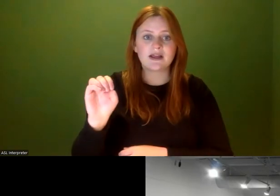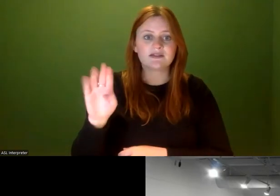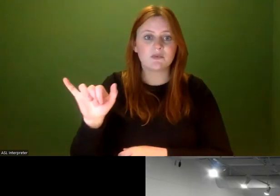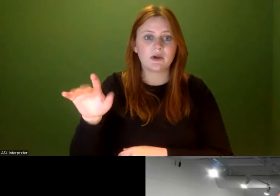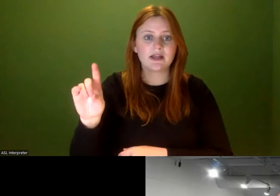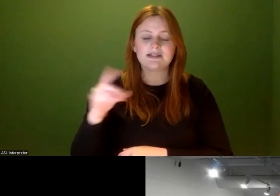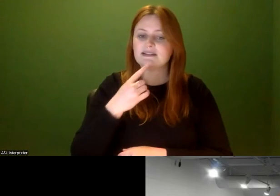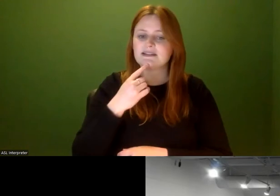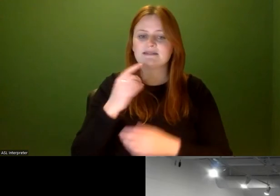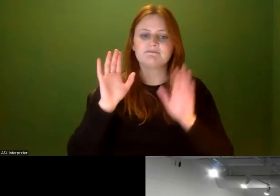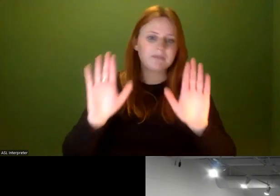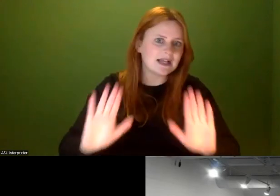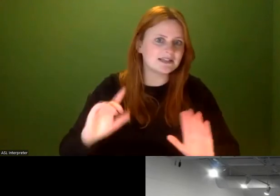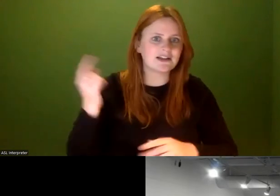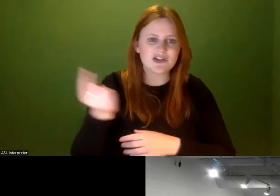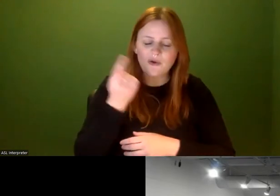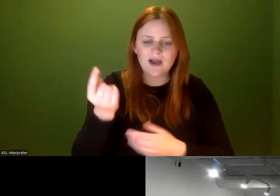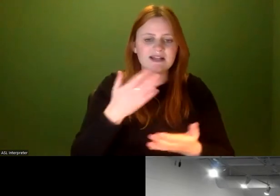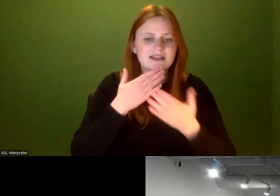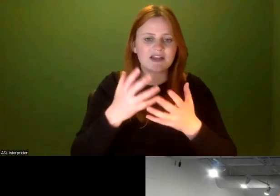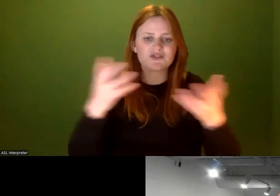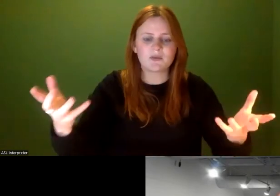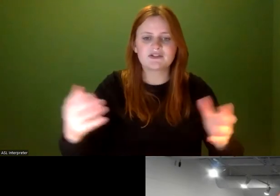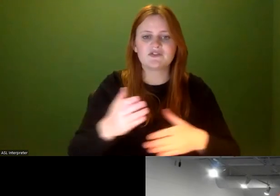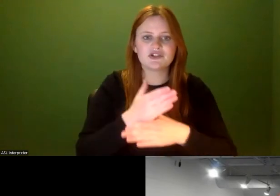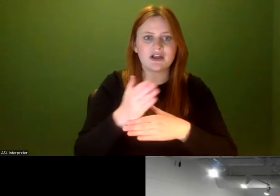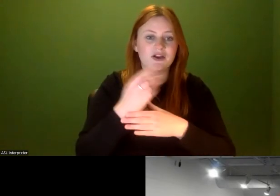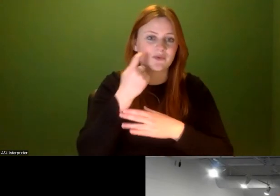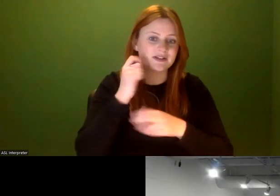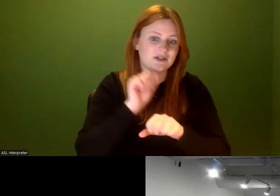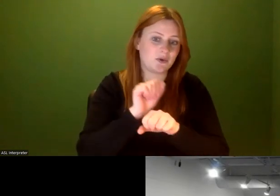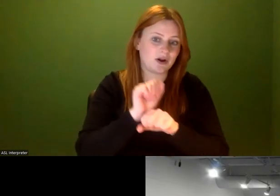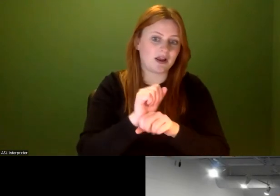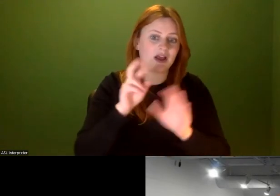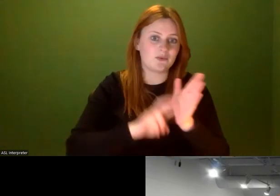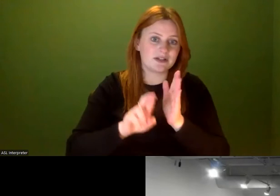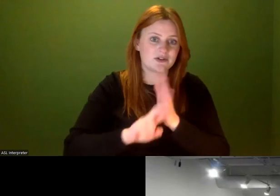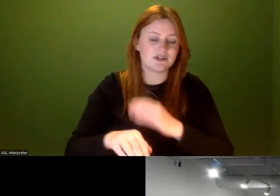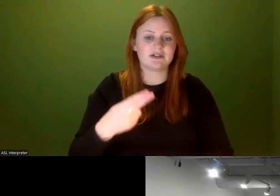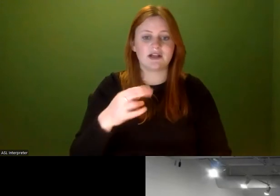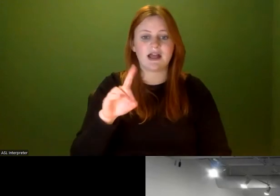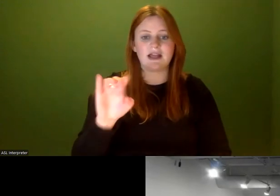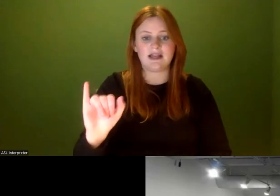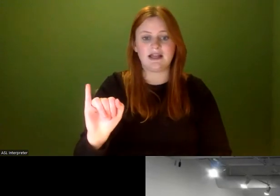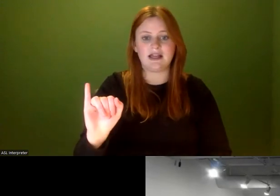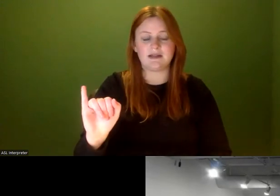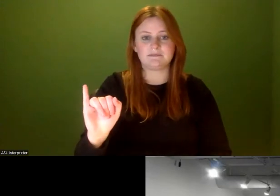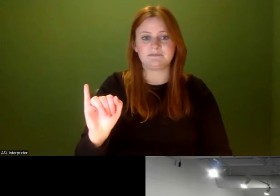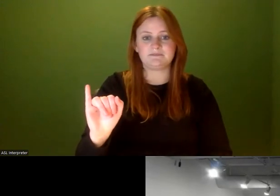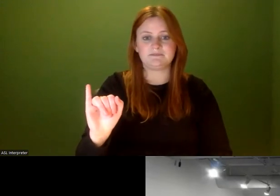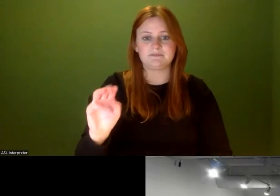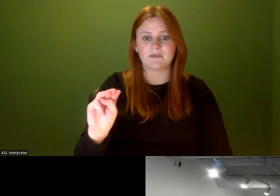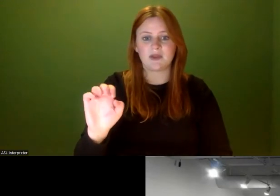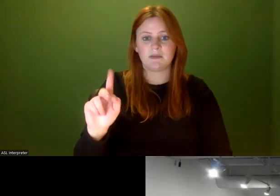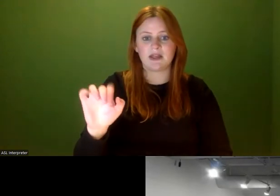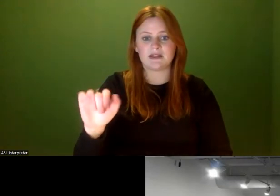Thank you so much for sharing your recent work and research. and Heidi McKenzie. So by, I want to preface